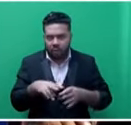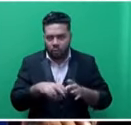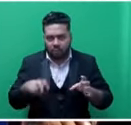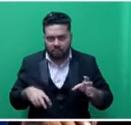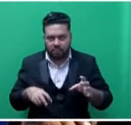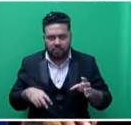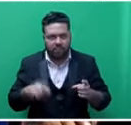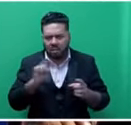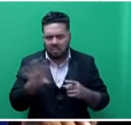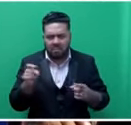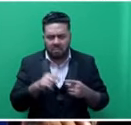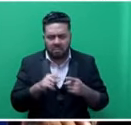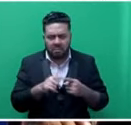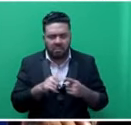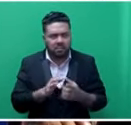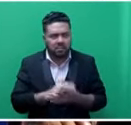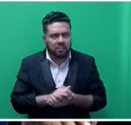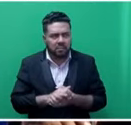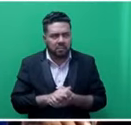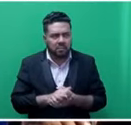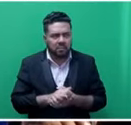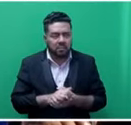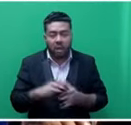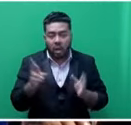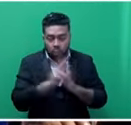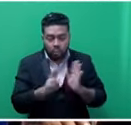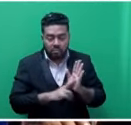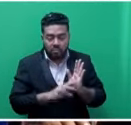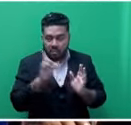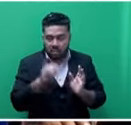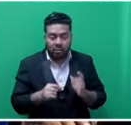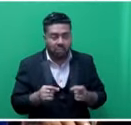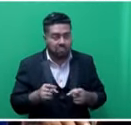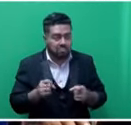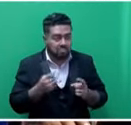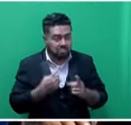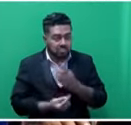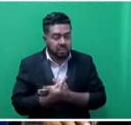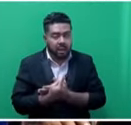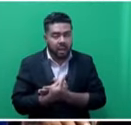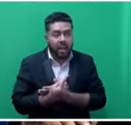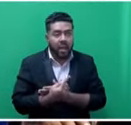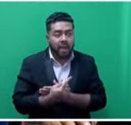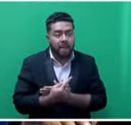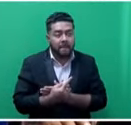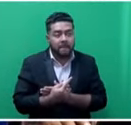point in continuing with the exclusion of key witnesses, a ruling that could not be appealed and